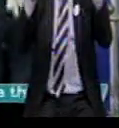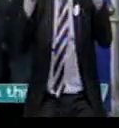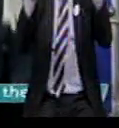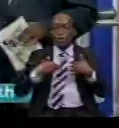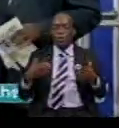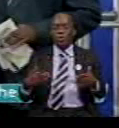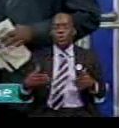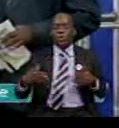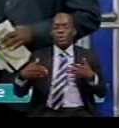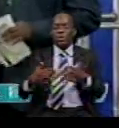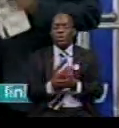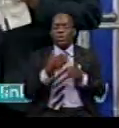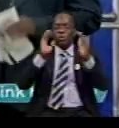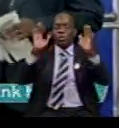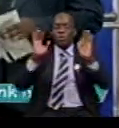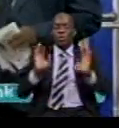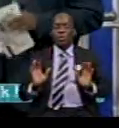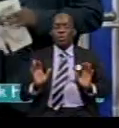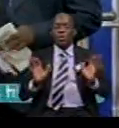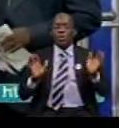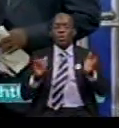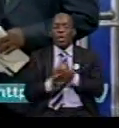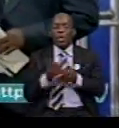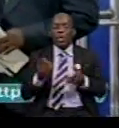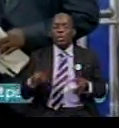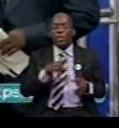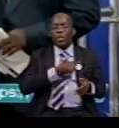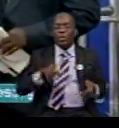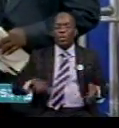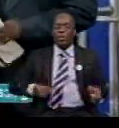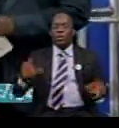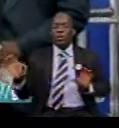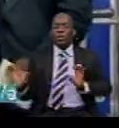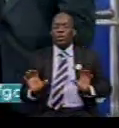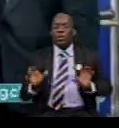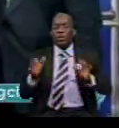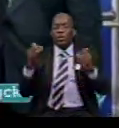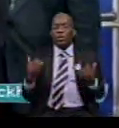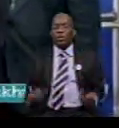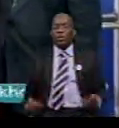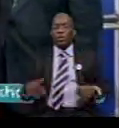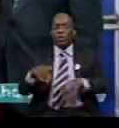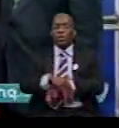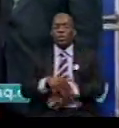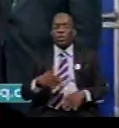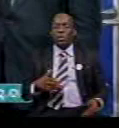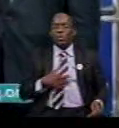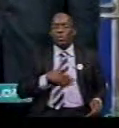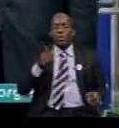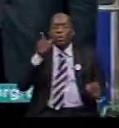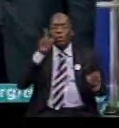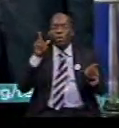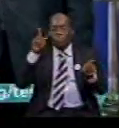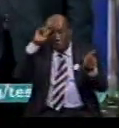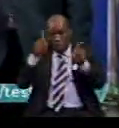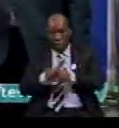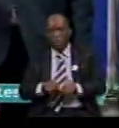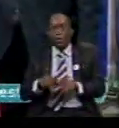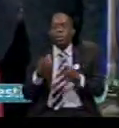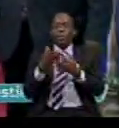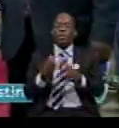new miracles that the Lord did tonight. My brother, share your testimony with us.